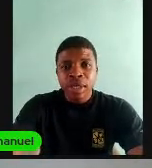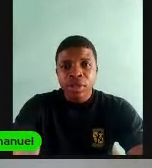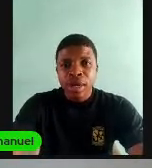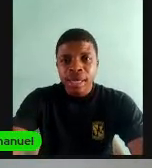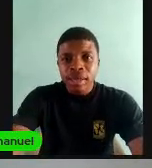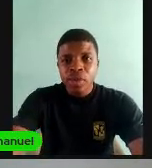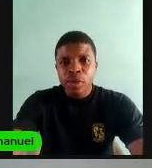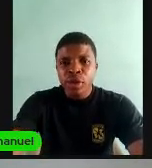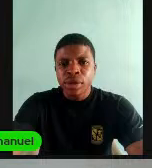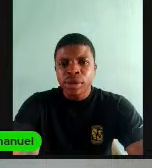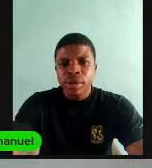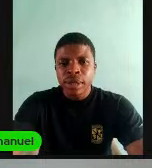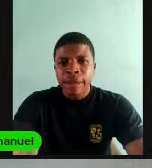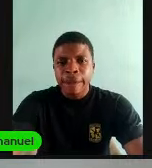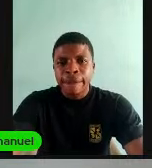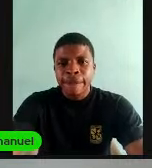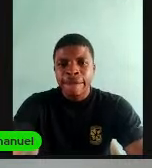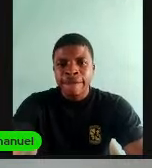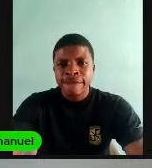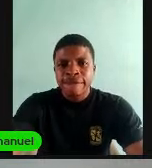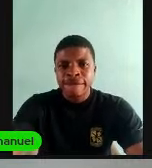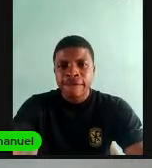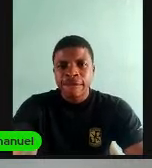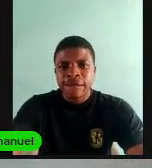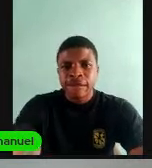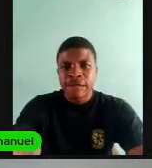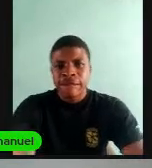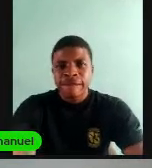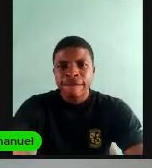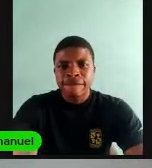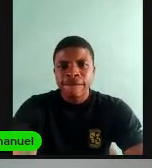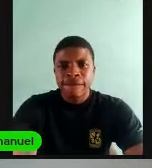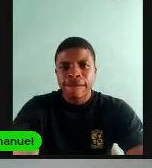question written, so I guess we are done.